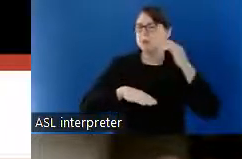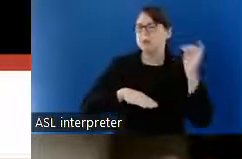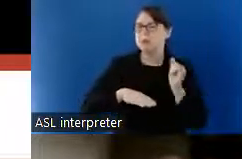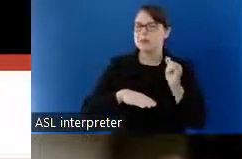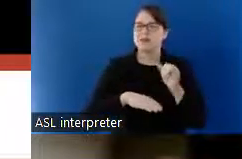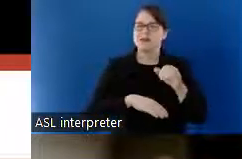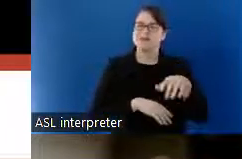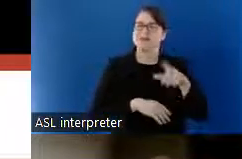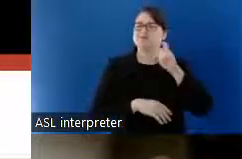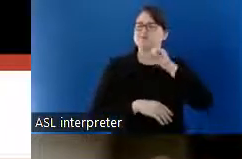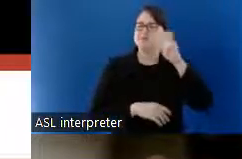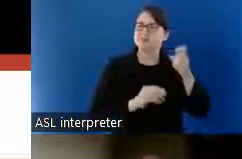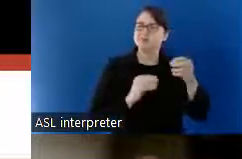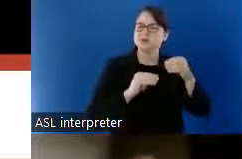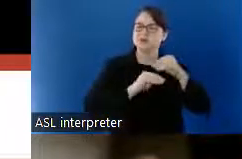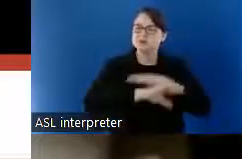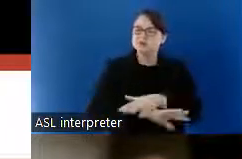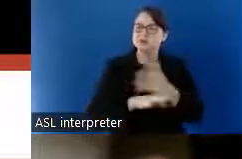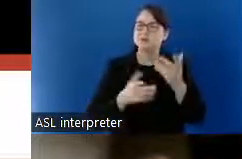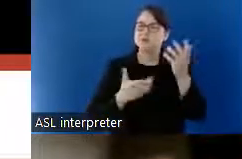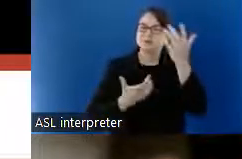and chickenpox.